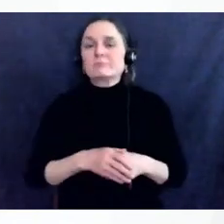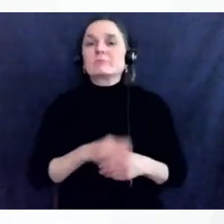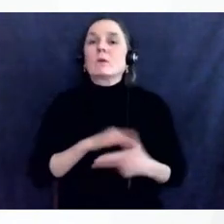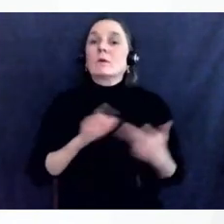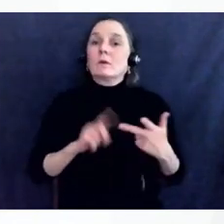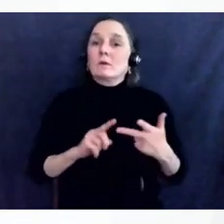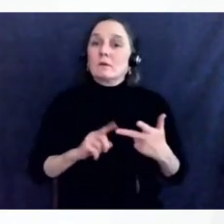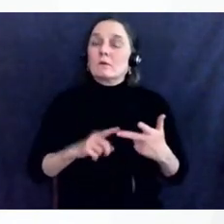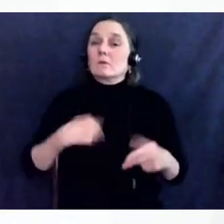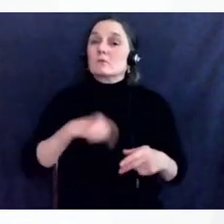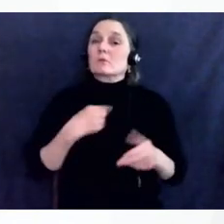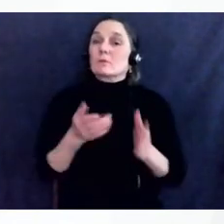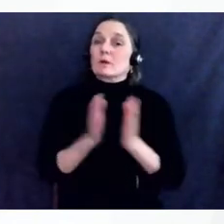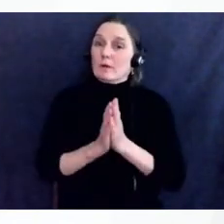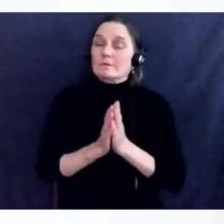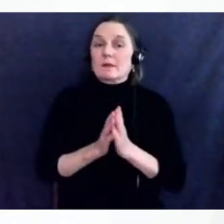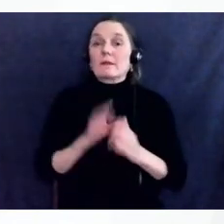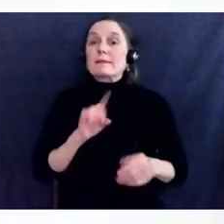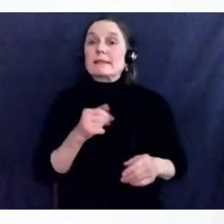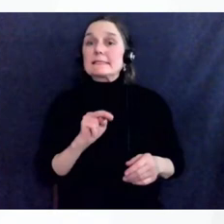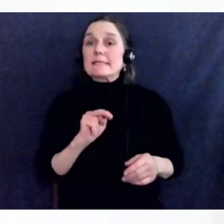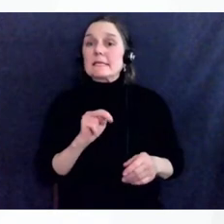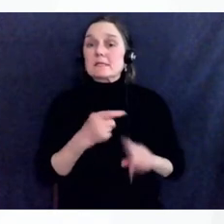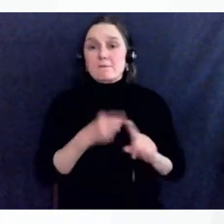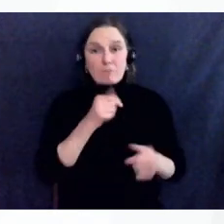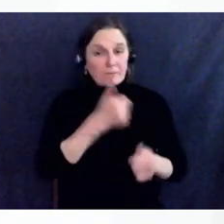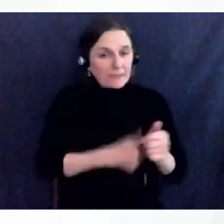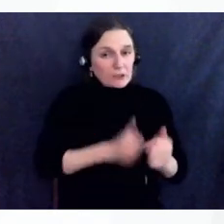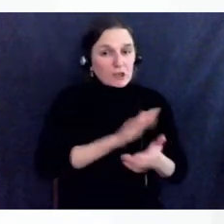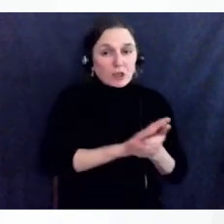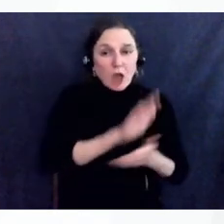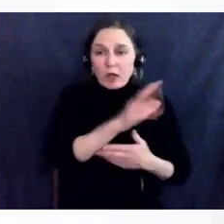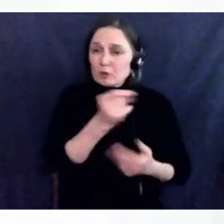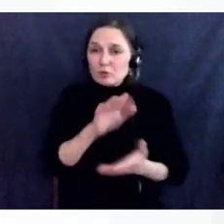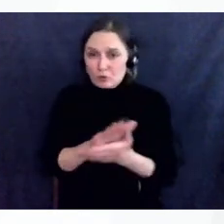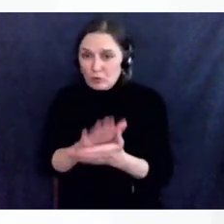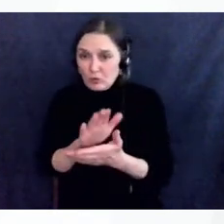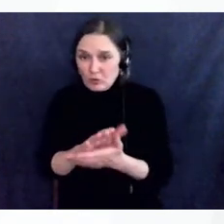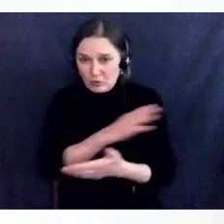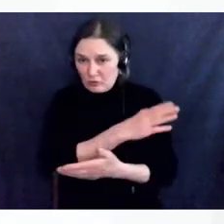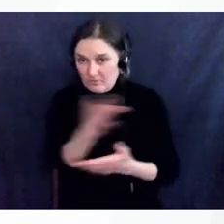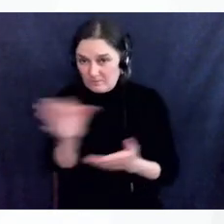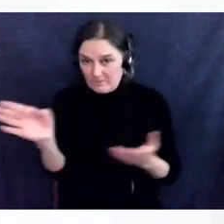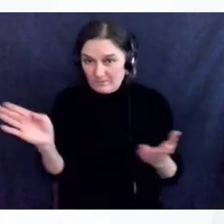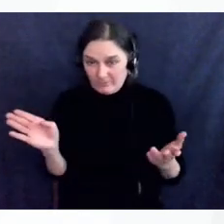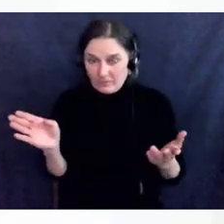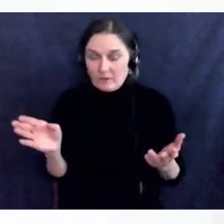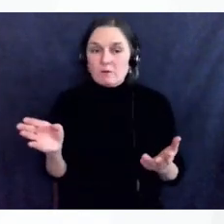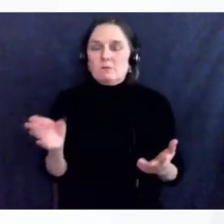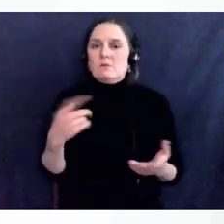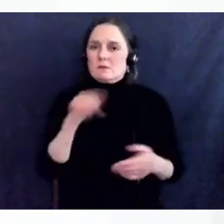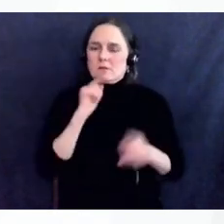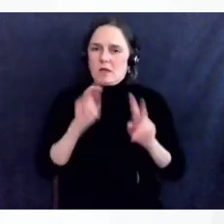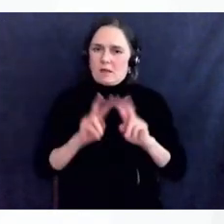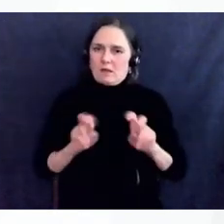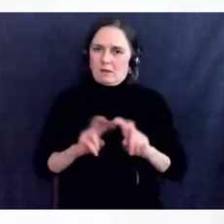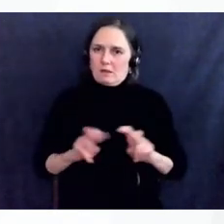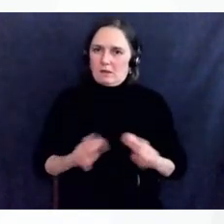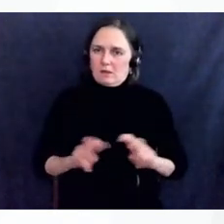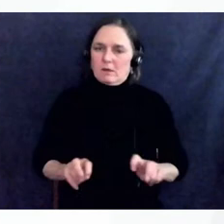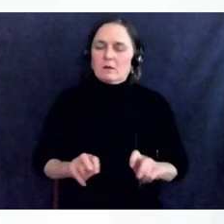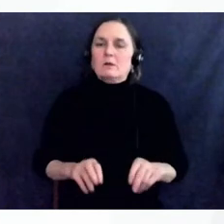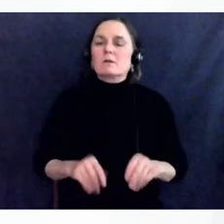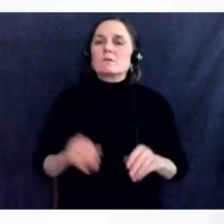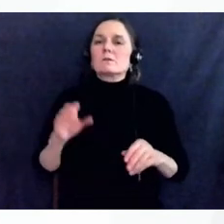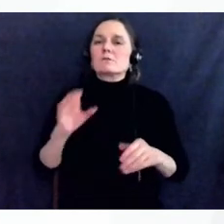deans of all schools and colleges examine whether hiring, reappointment, and promotion criteria for faculty can be changed